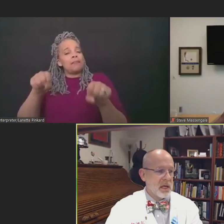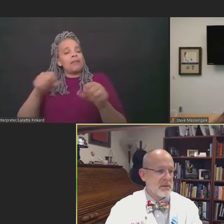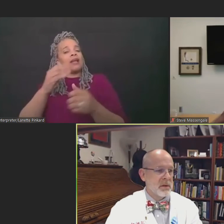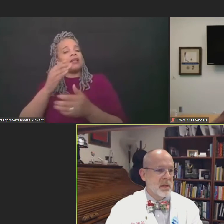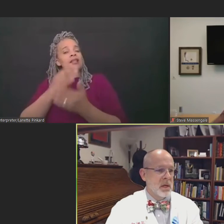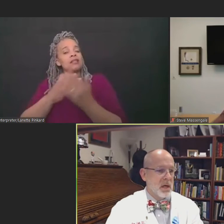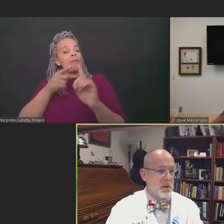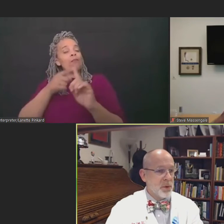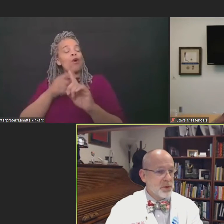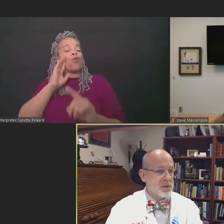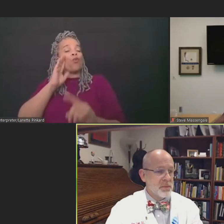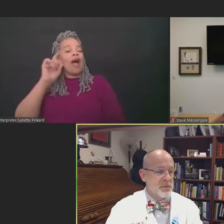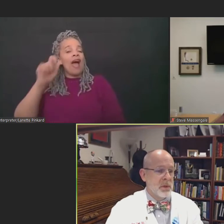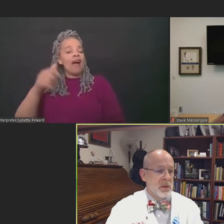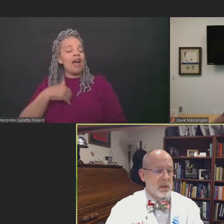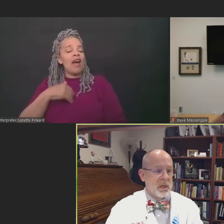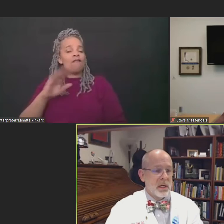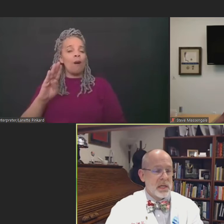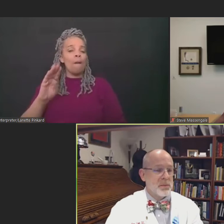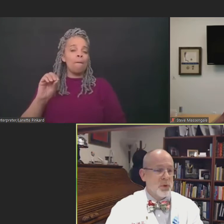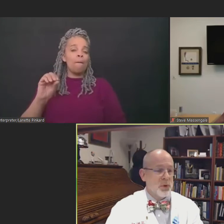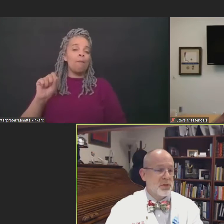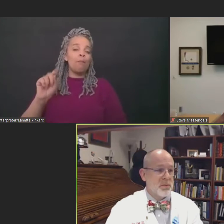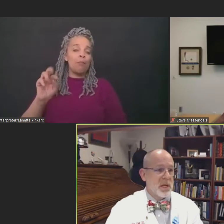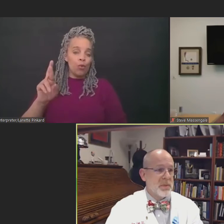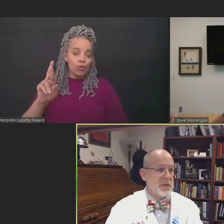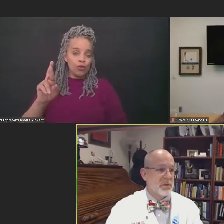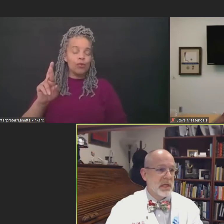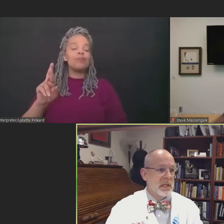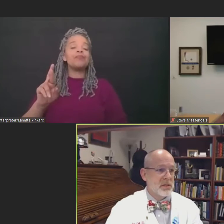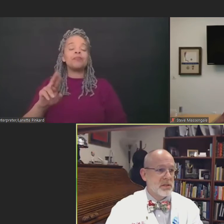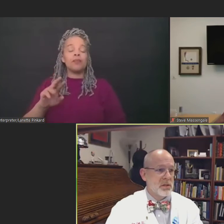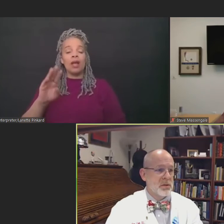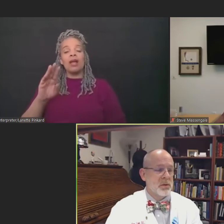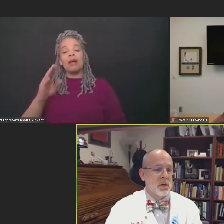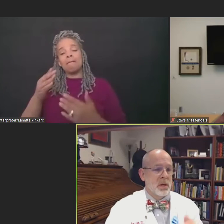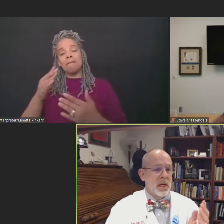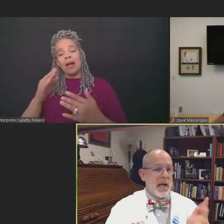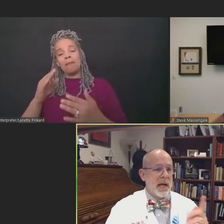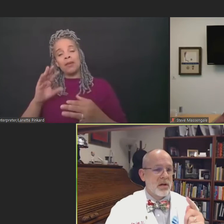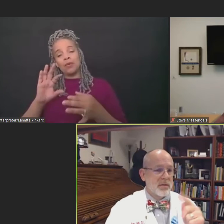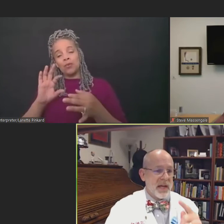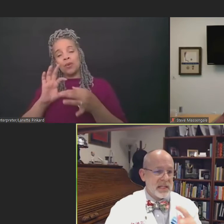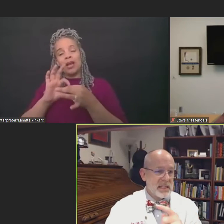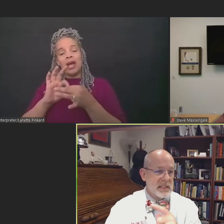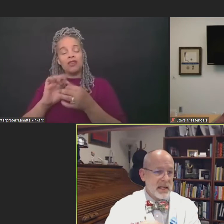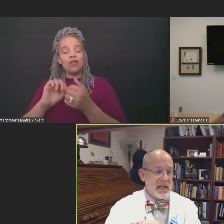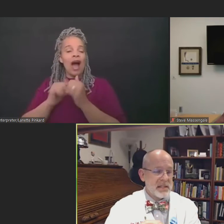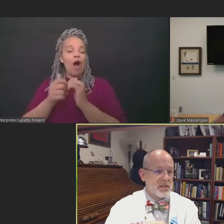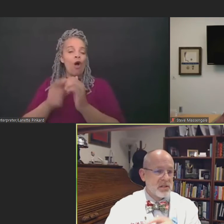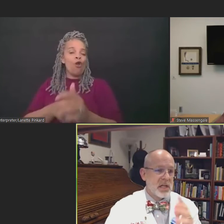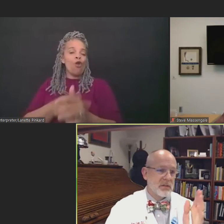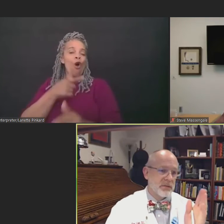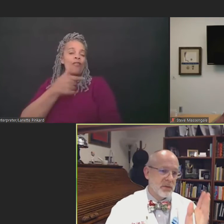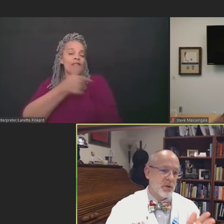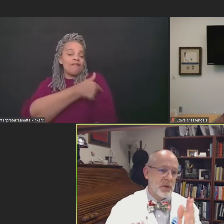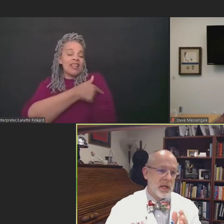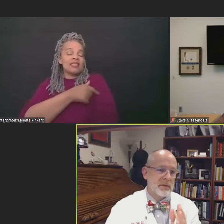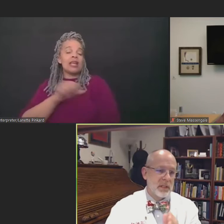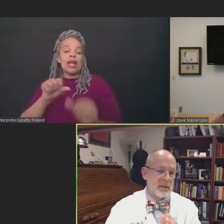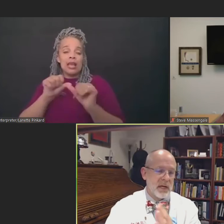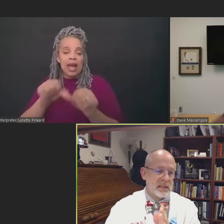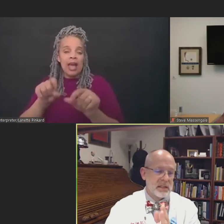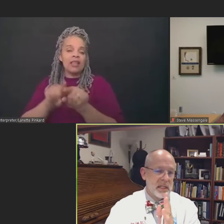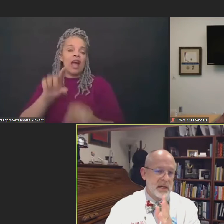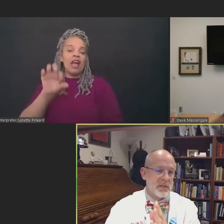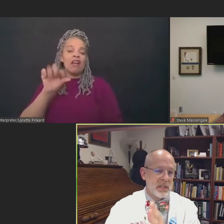to have a booster. And that booster may be related to how long the vaccine lasts. Just like flu, we have to